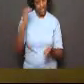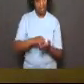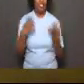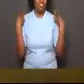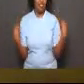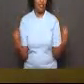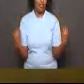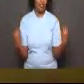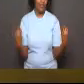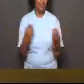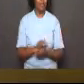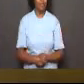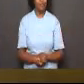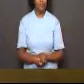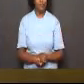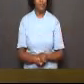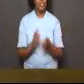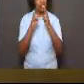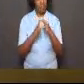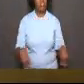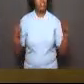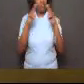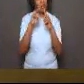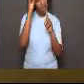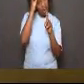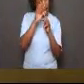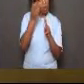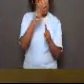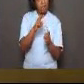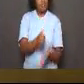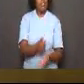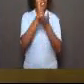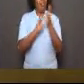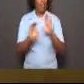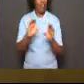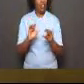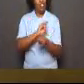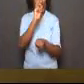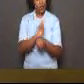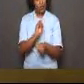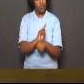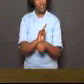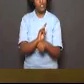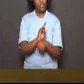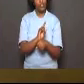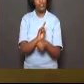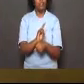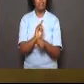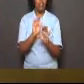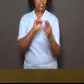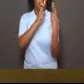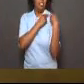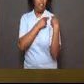Hello again. Federalism is aimed at empowering citizens to